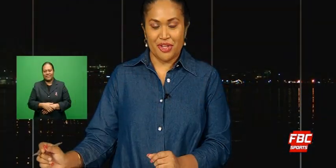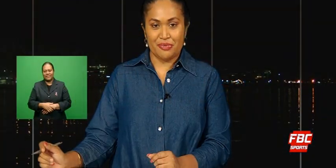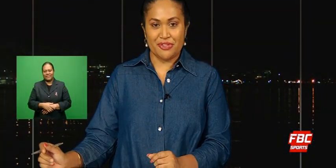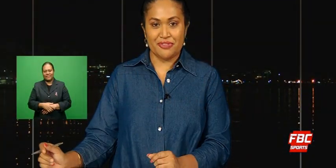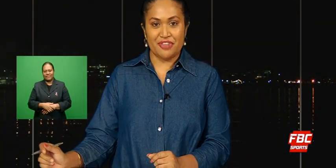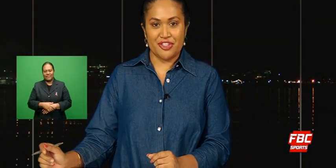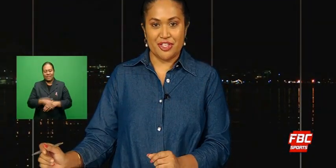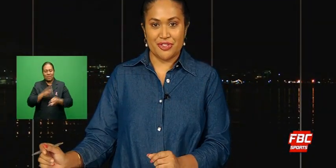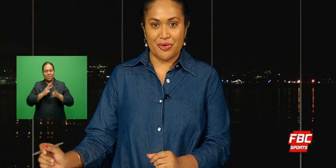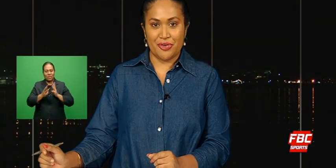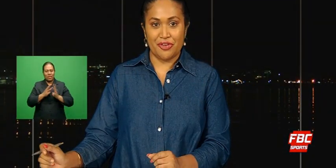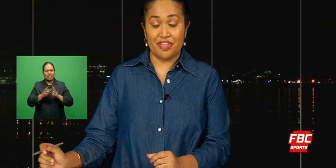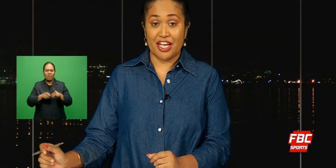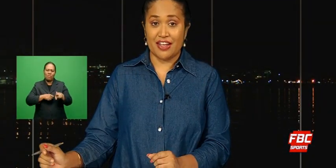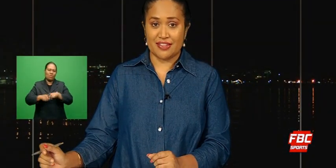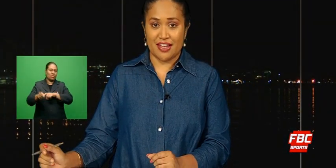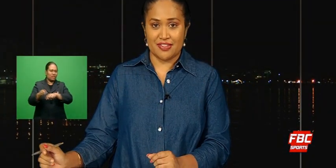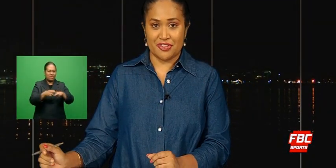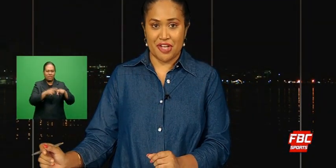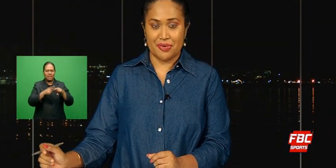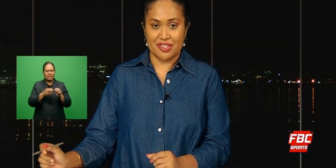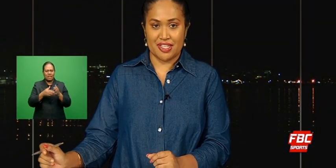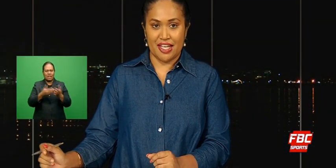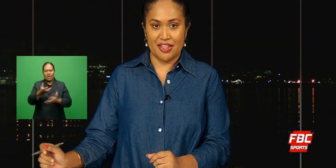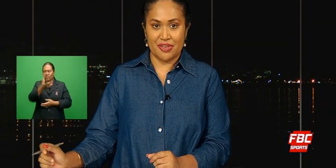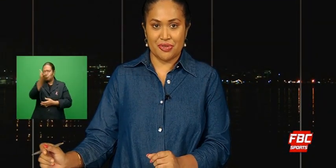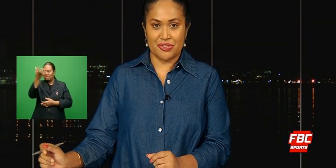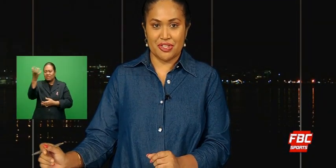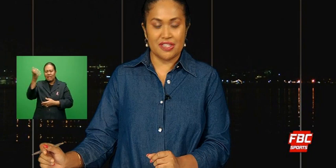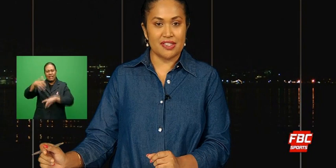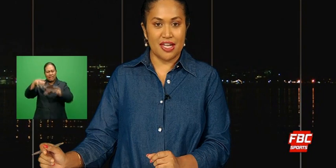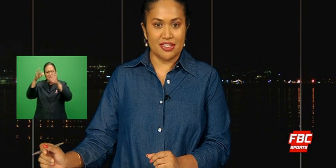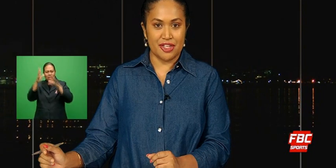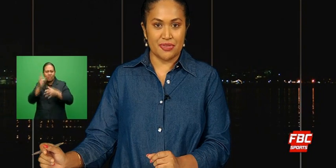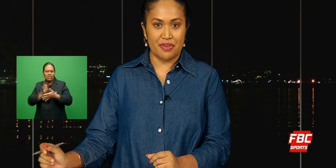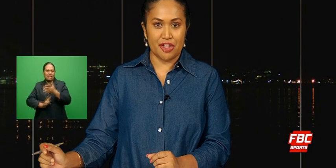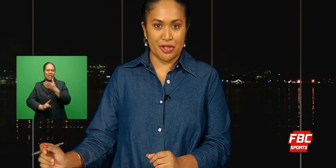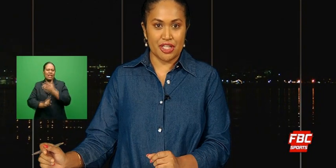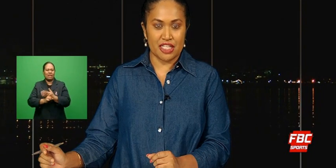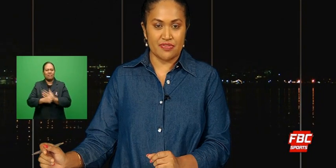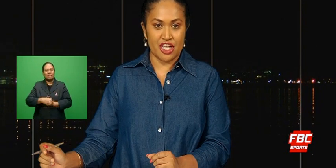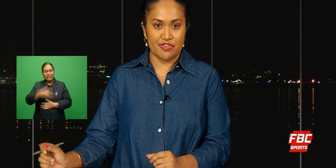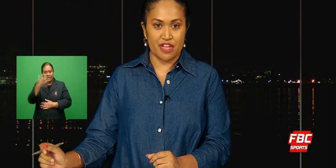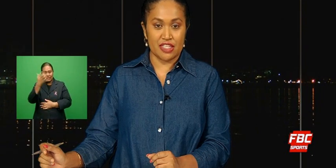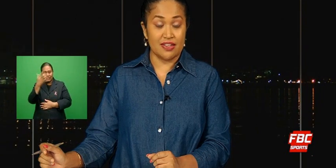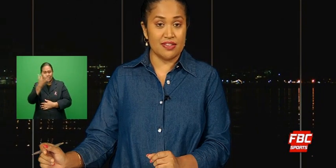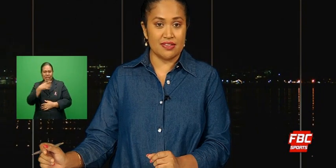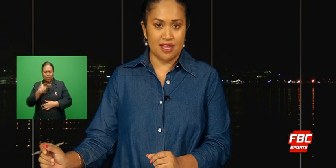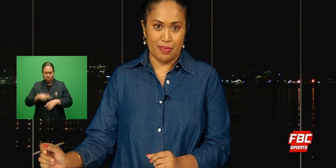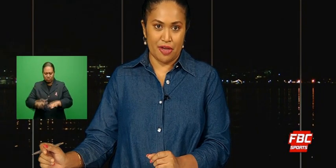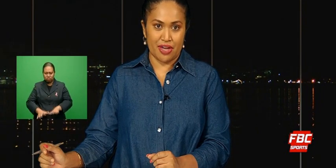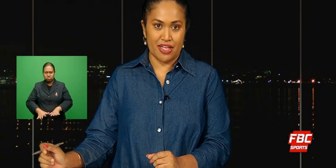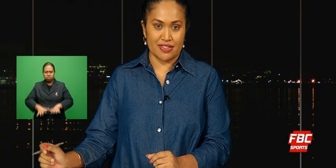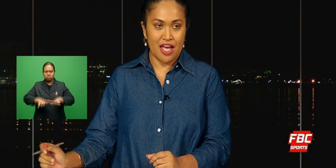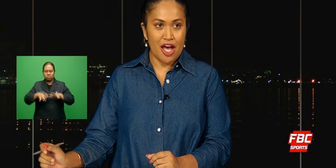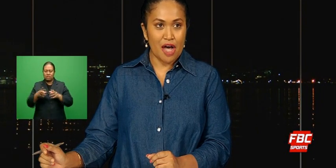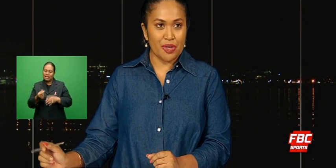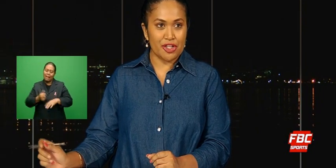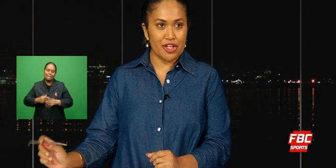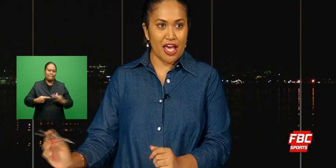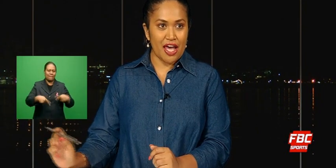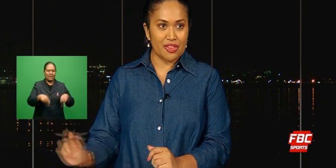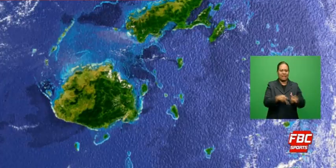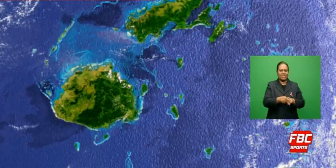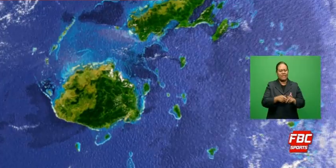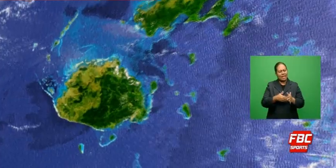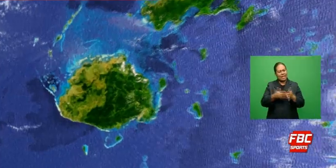And whether most of Fiji saw overcast skies and showers today, there is still a slight danger of localized flash floods in some areas. A quick